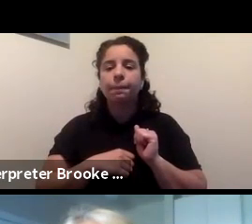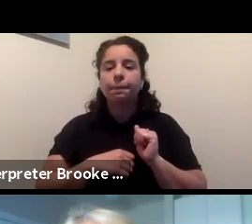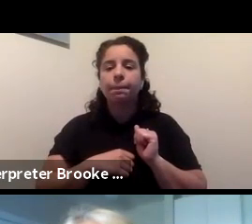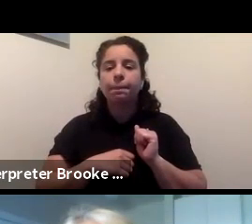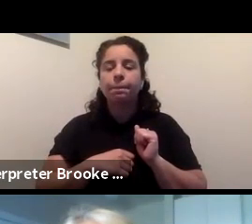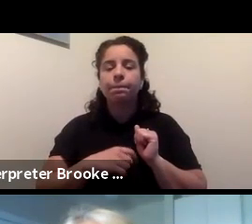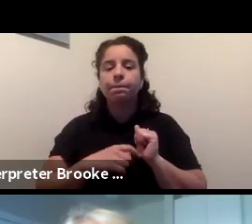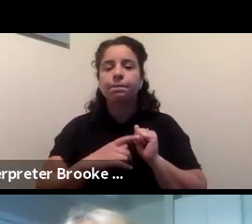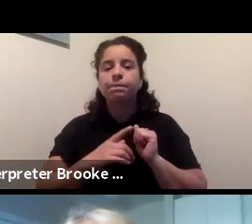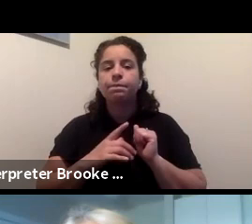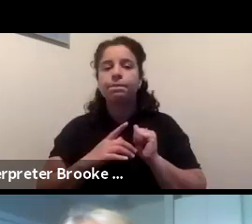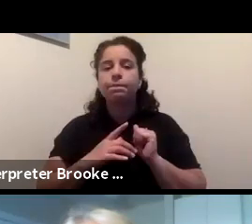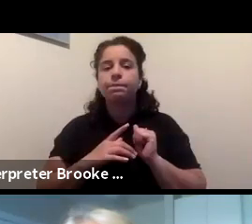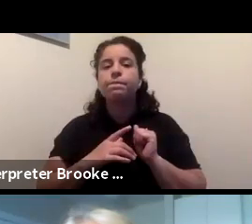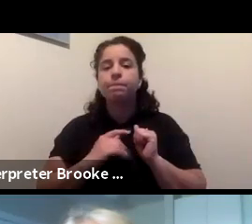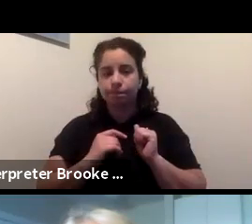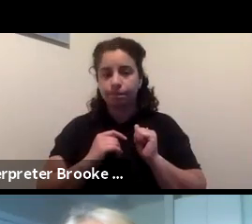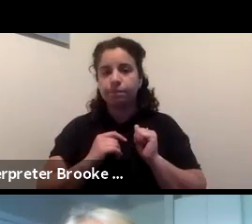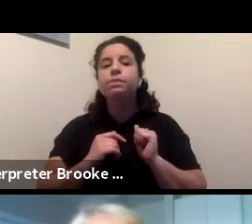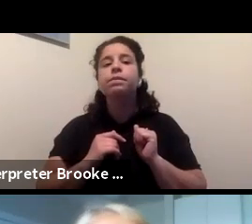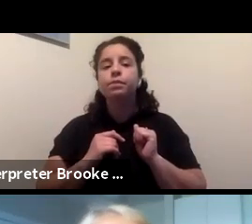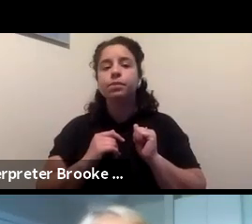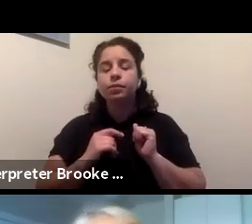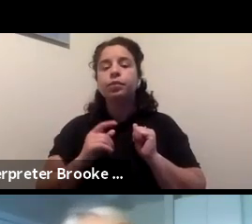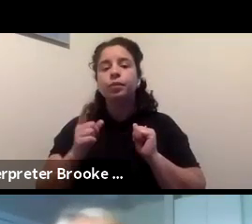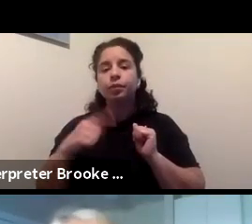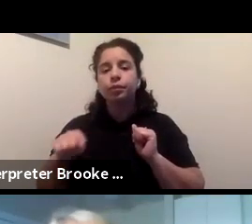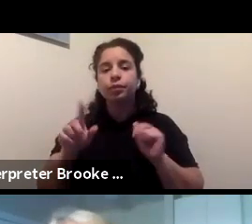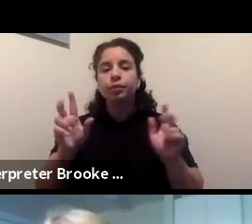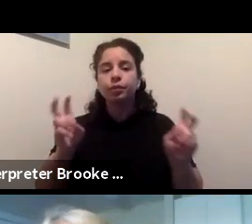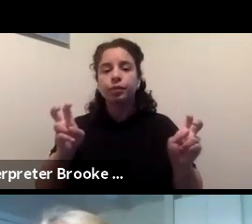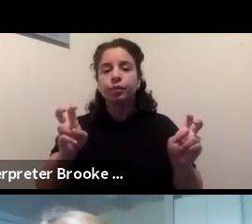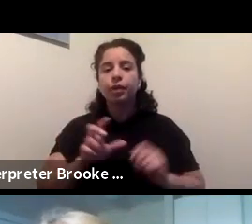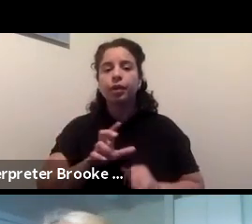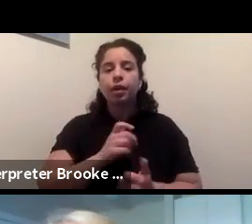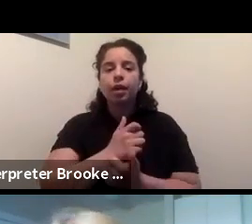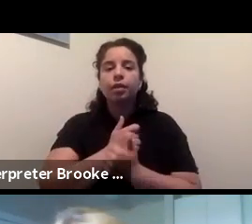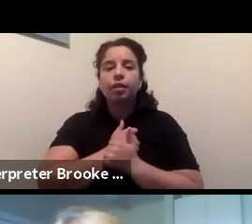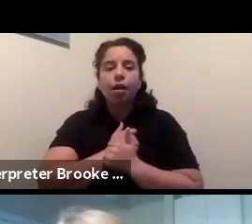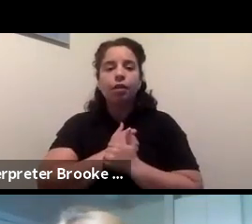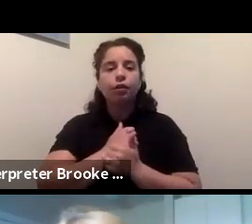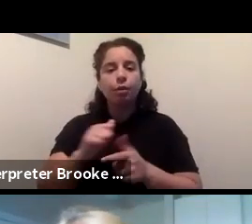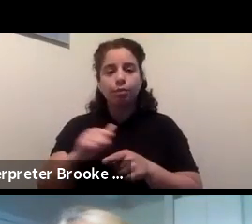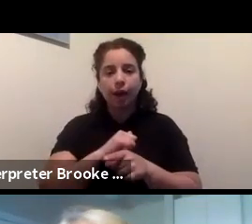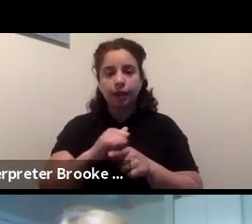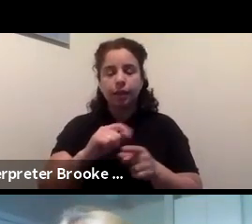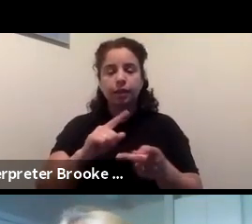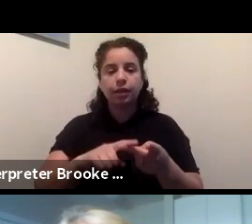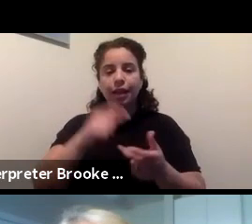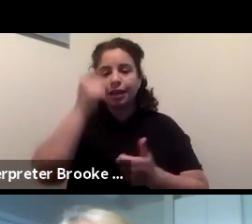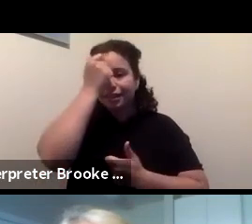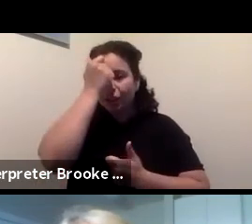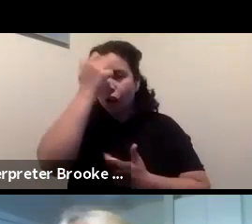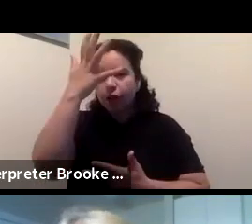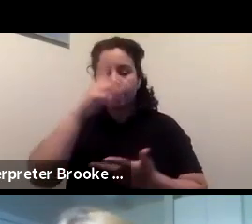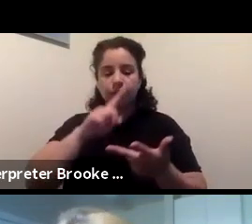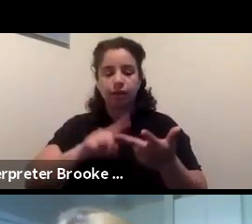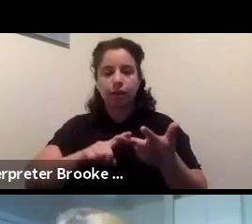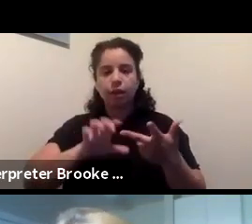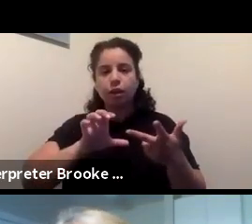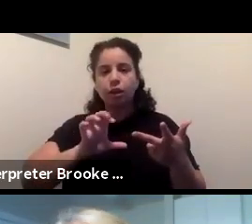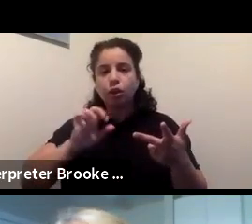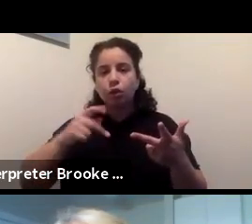that these love practices or decolonizing and cripping practices are really about caring